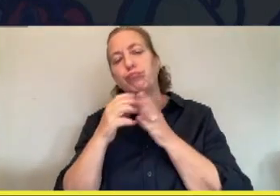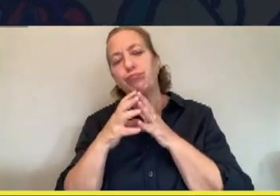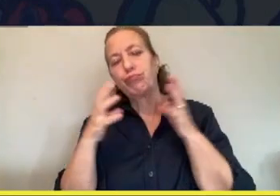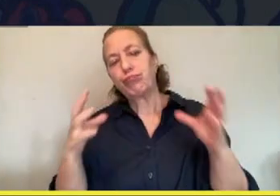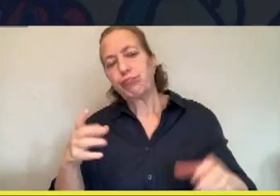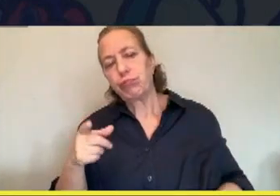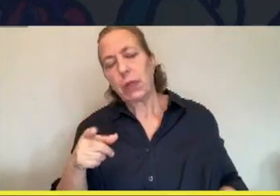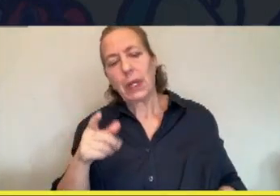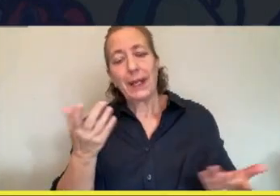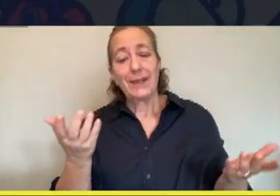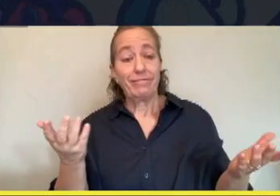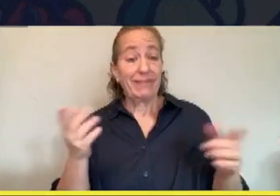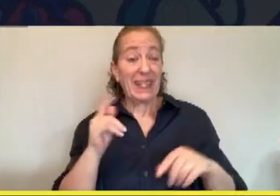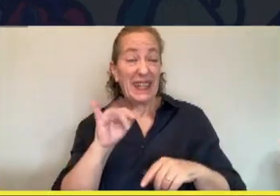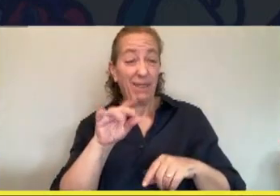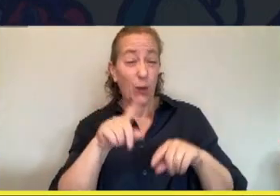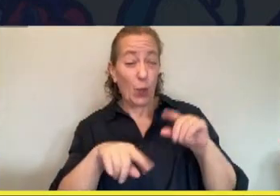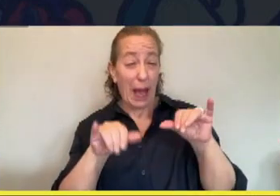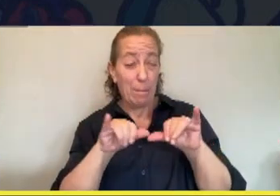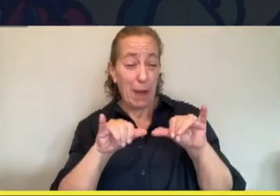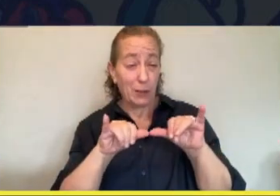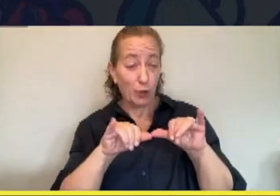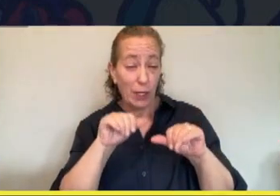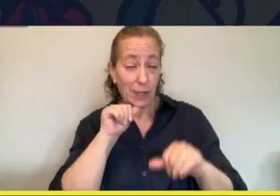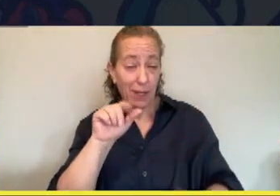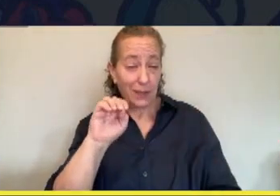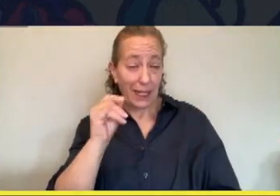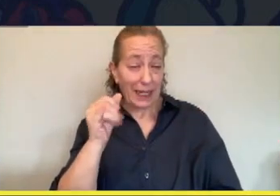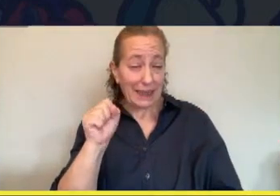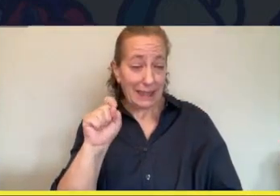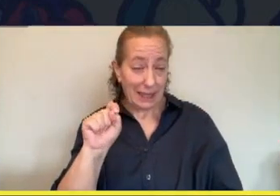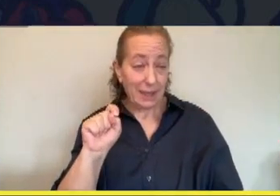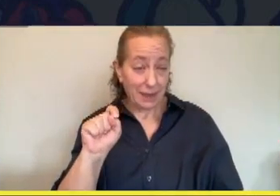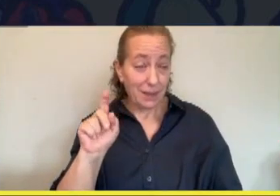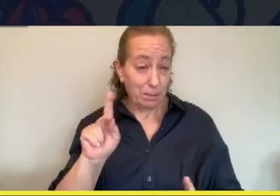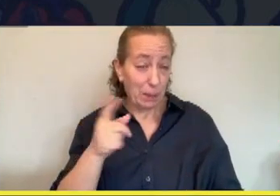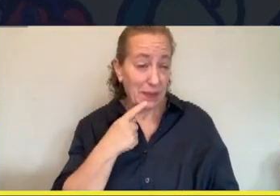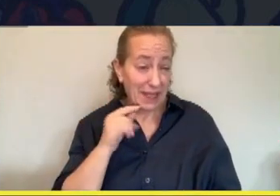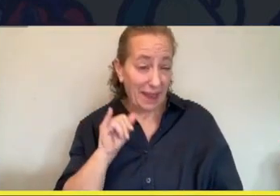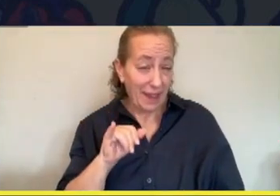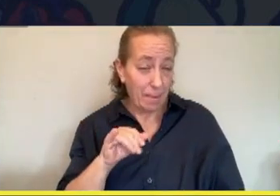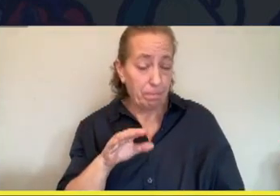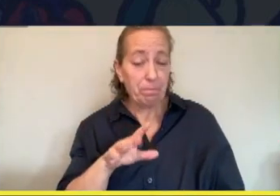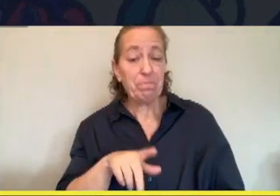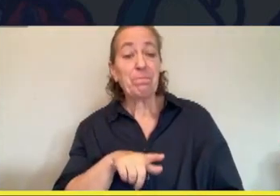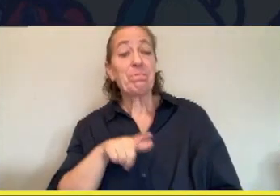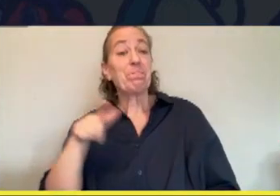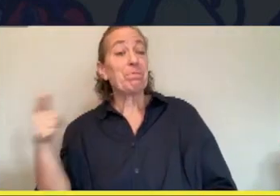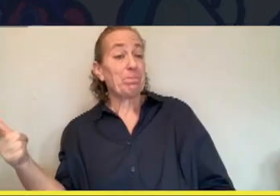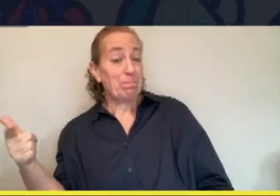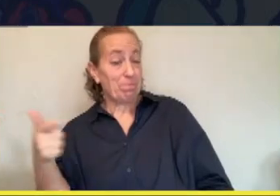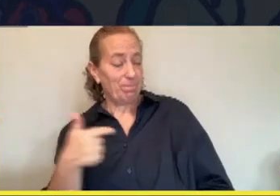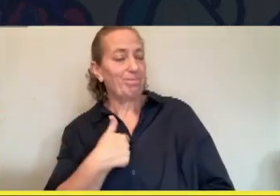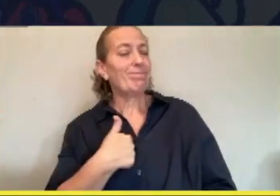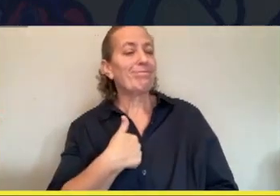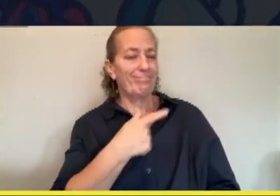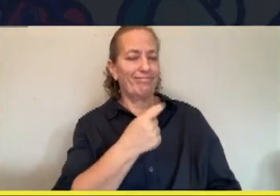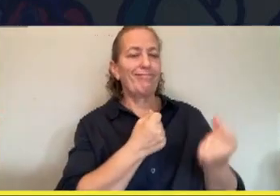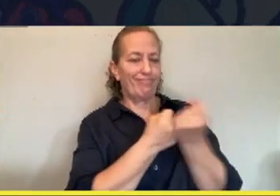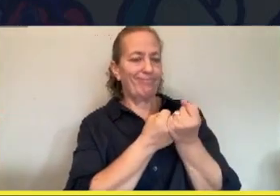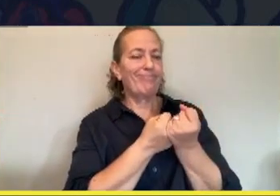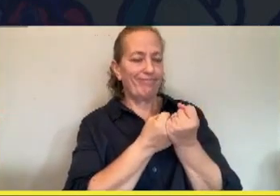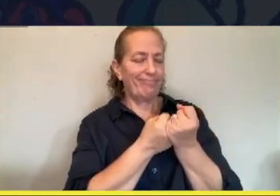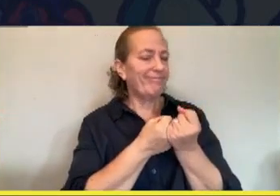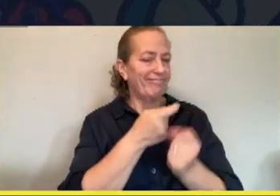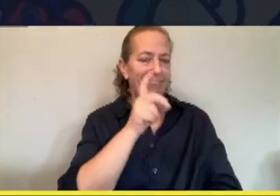it, it doesn't exist. Thank you. True. I would second that by saying I think the data problem is one of the key